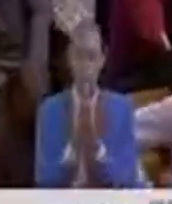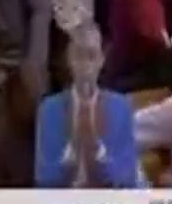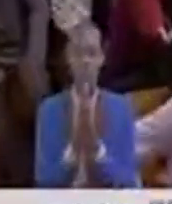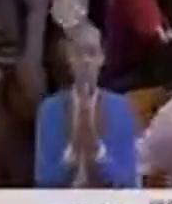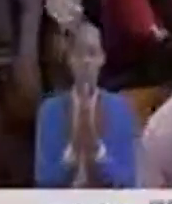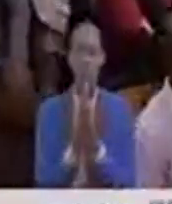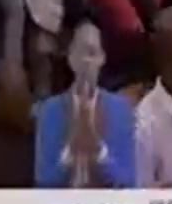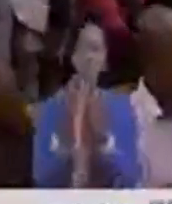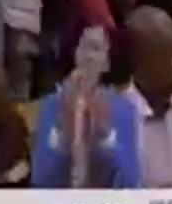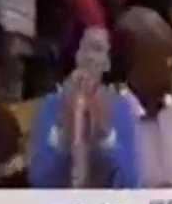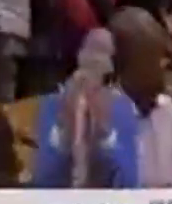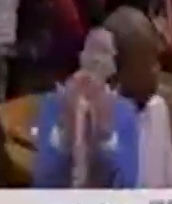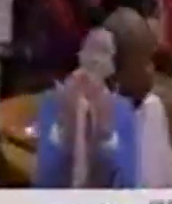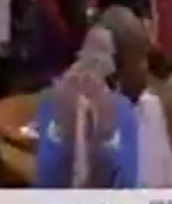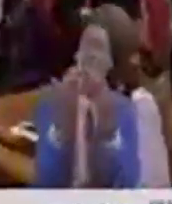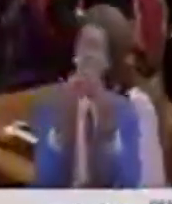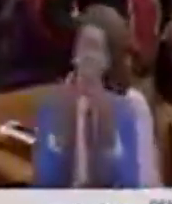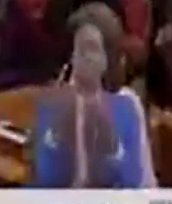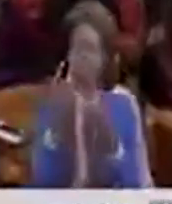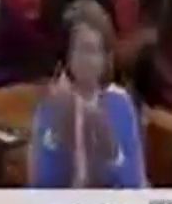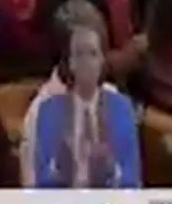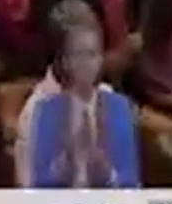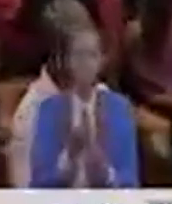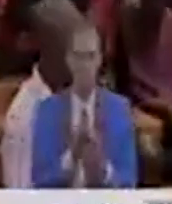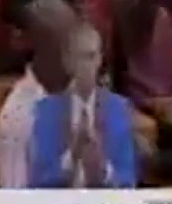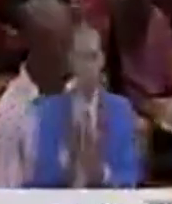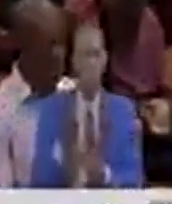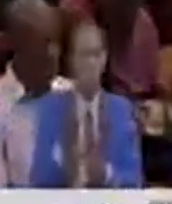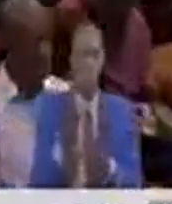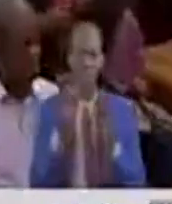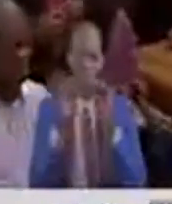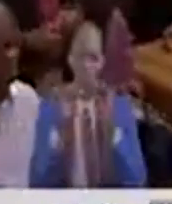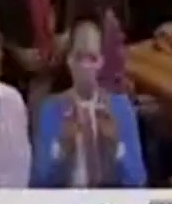Appreciate the direct message.